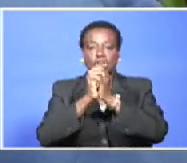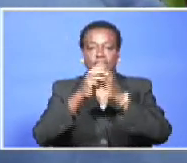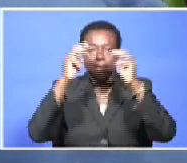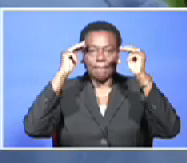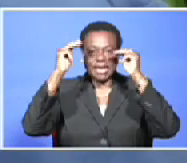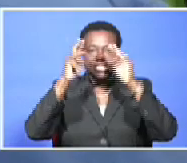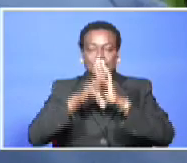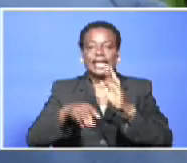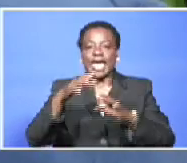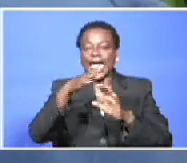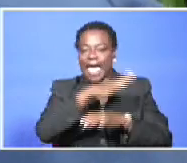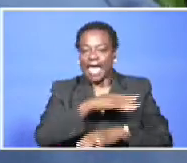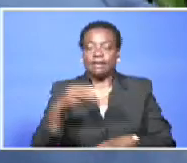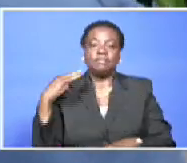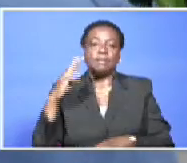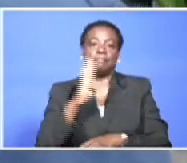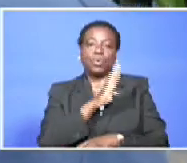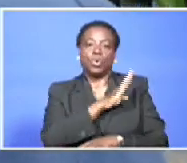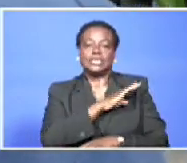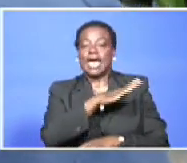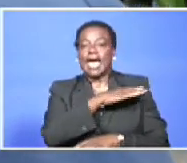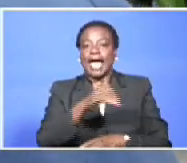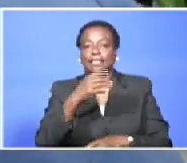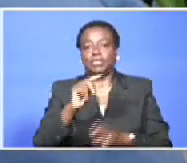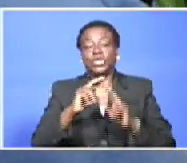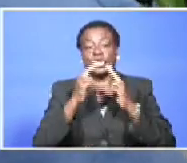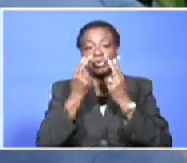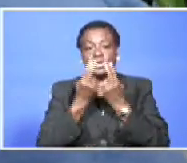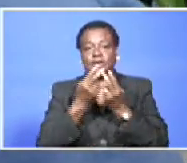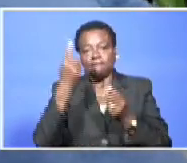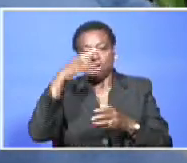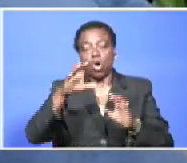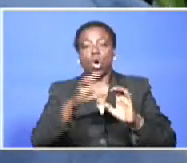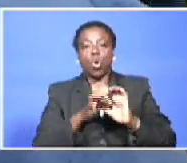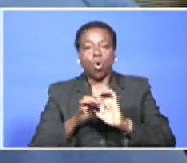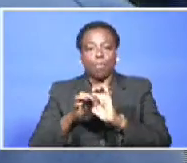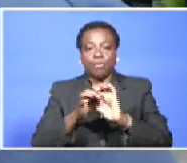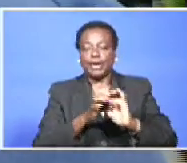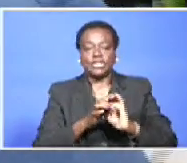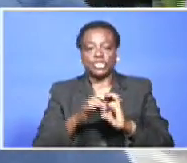and also the respective union for the cooperation in that.